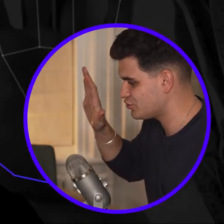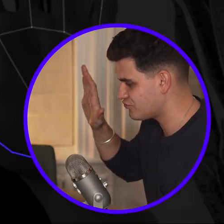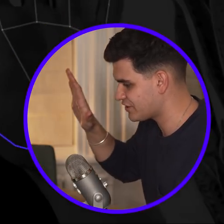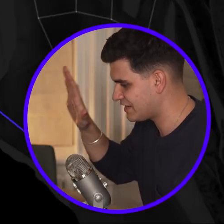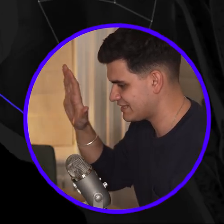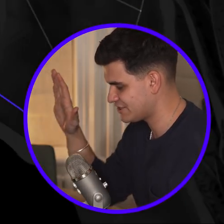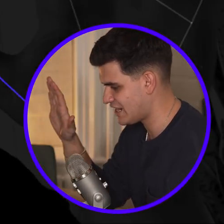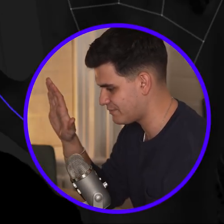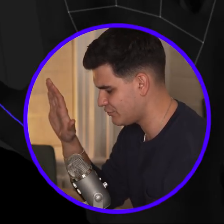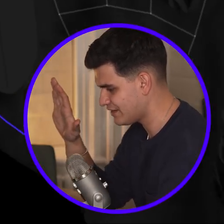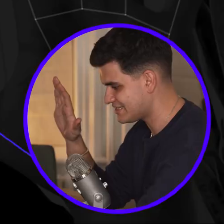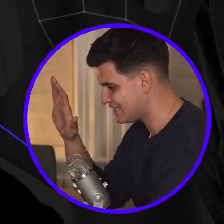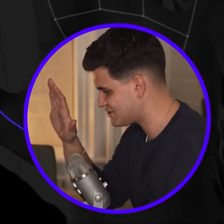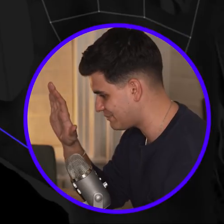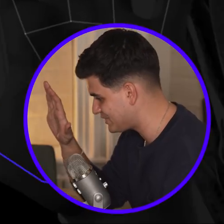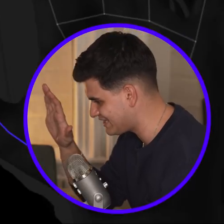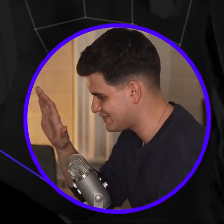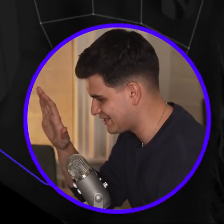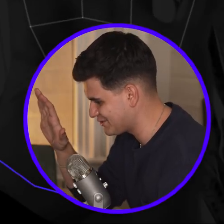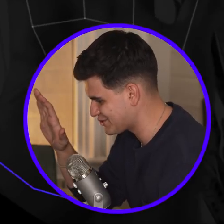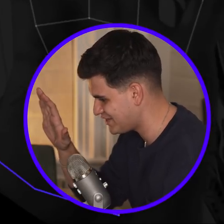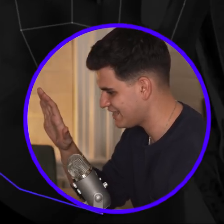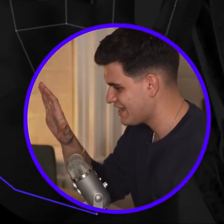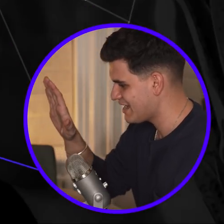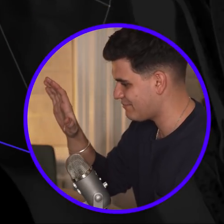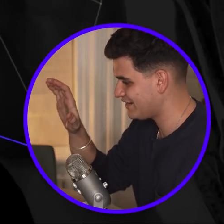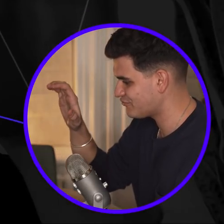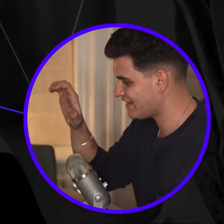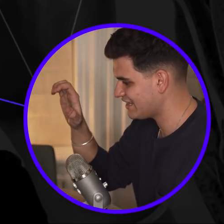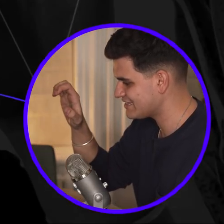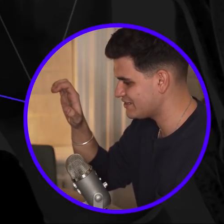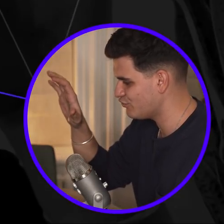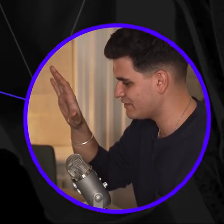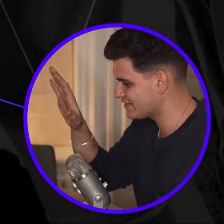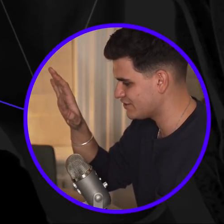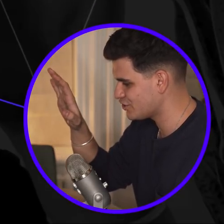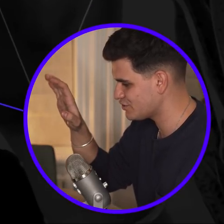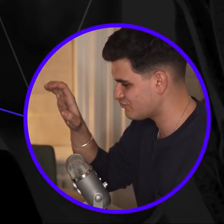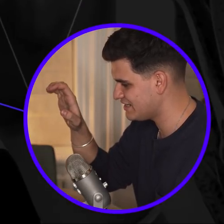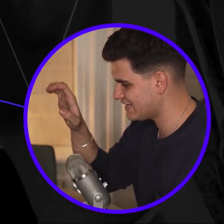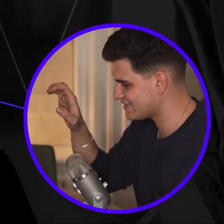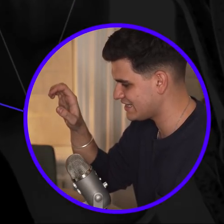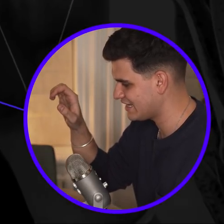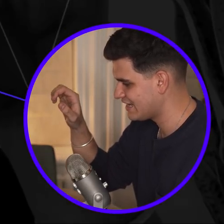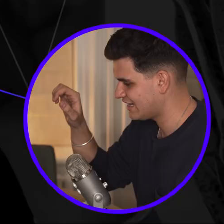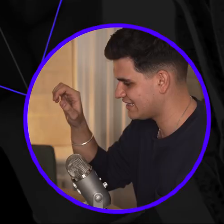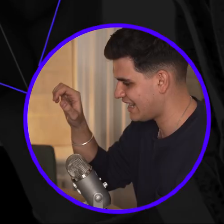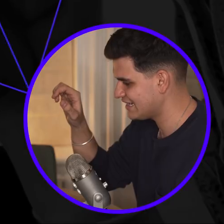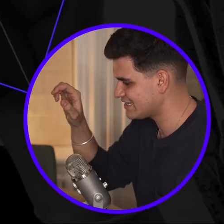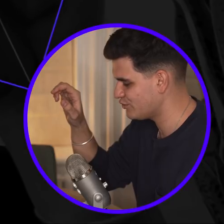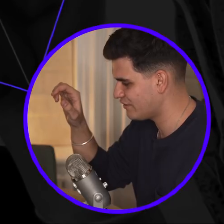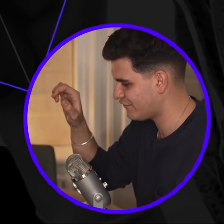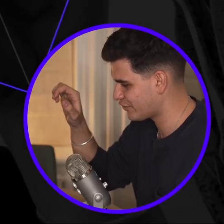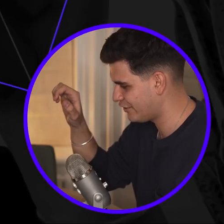asks you to recreate that shape. Now you can see that there is a percentage sign on the screen, but it recognizes the movements and it shows you really nicely, and